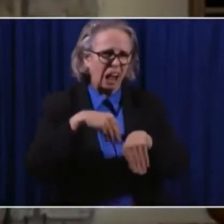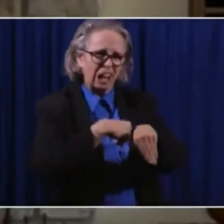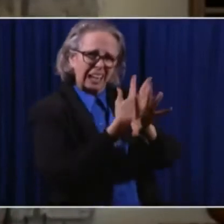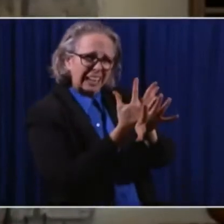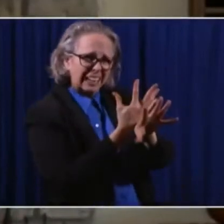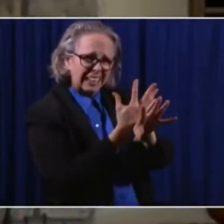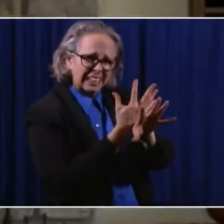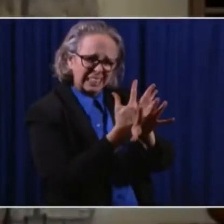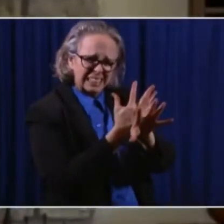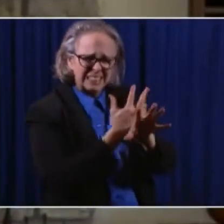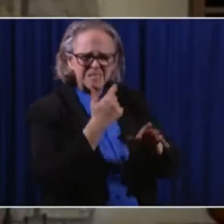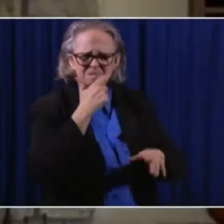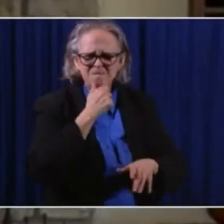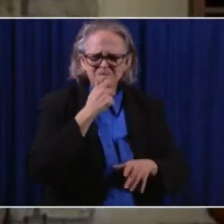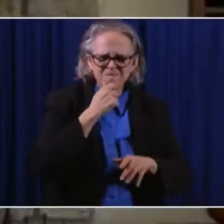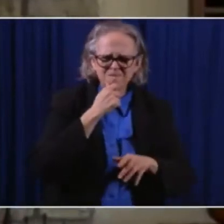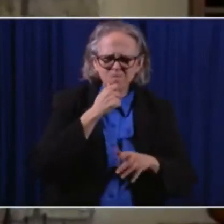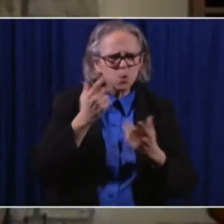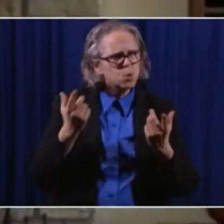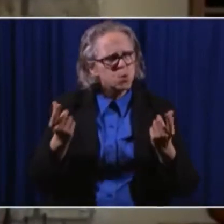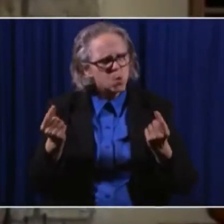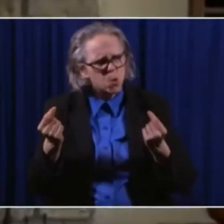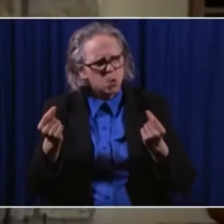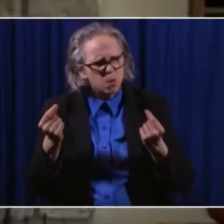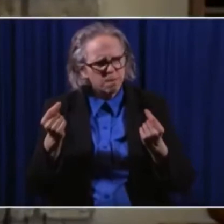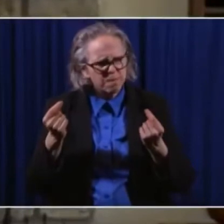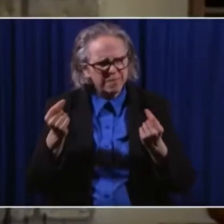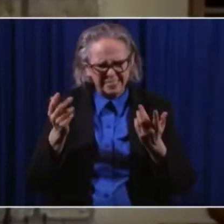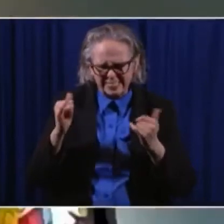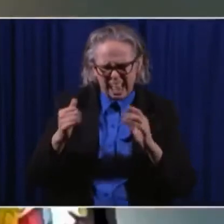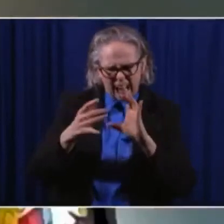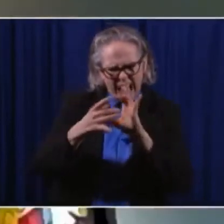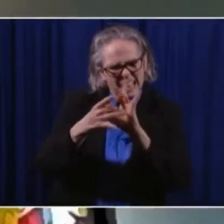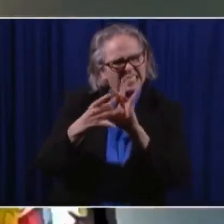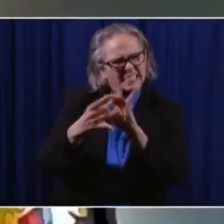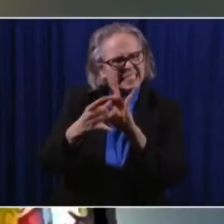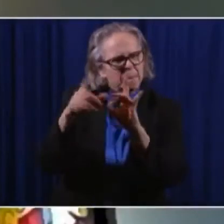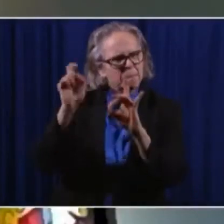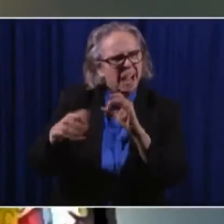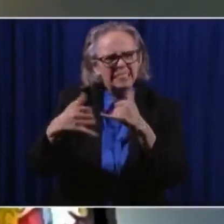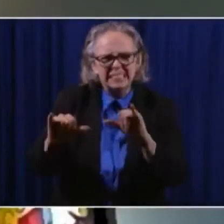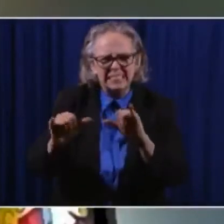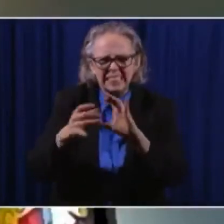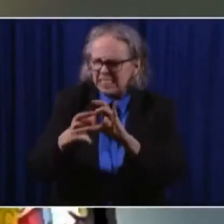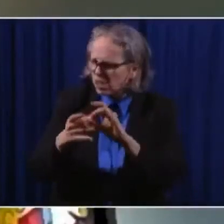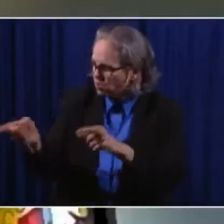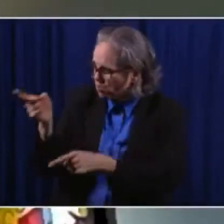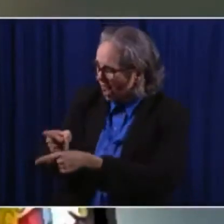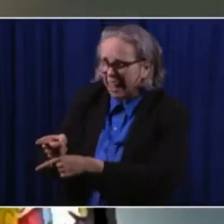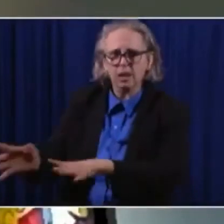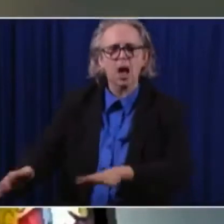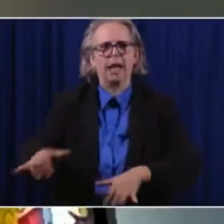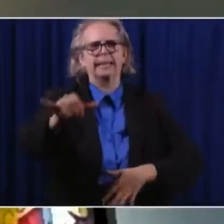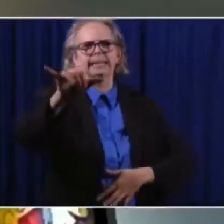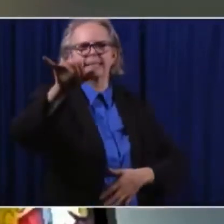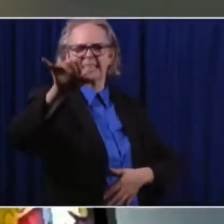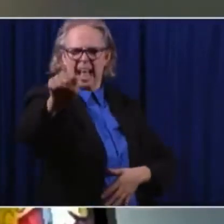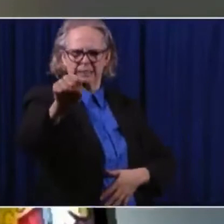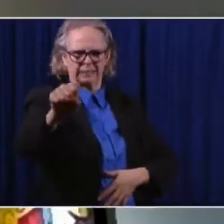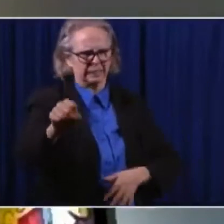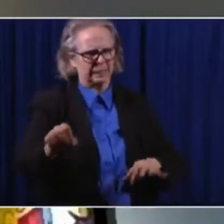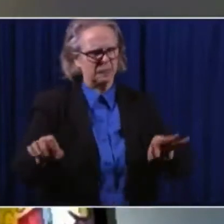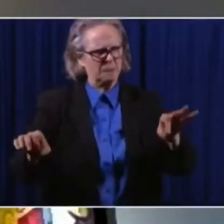online, or somehow keep that connection. Is that? That's right. That's right. There are a lot of peer support groups, family